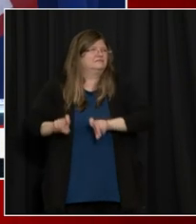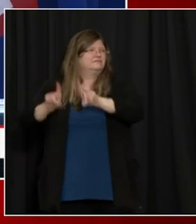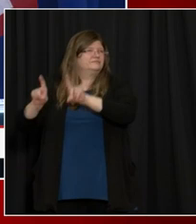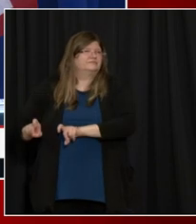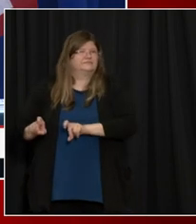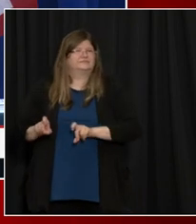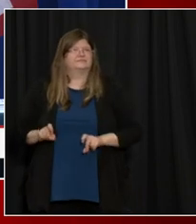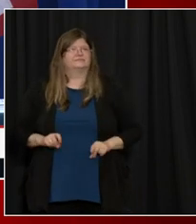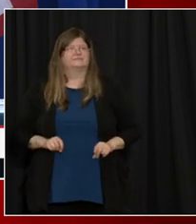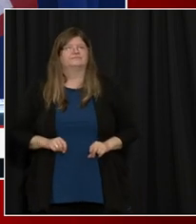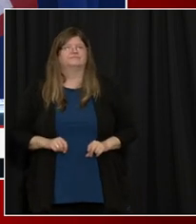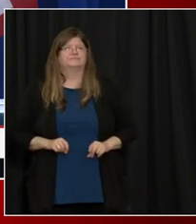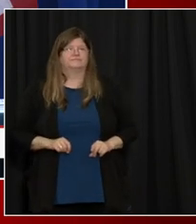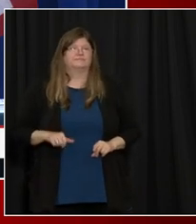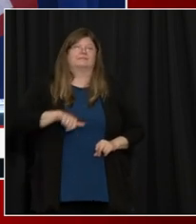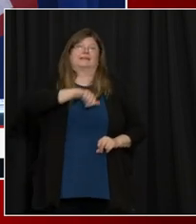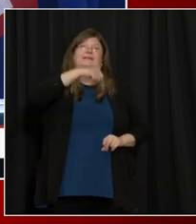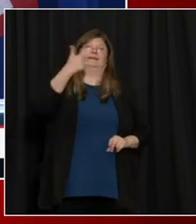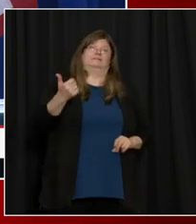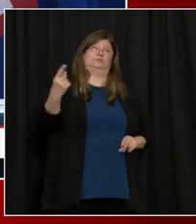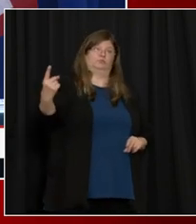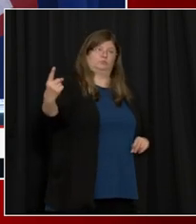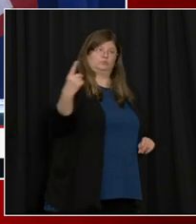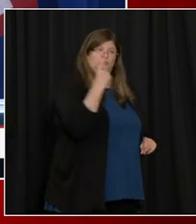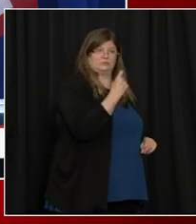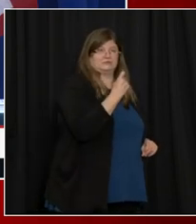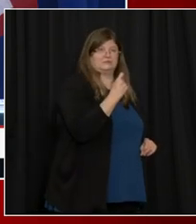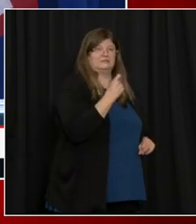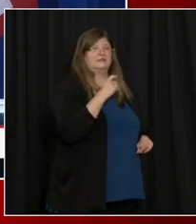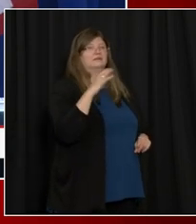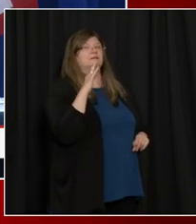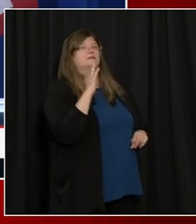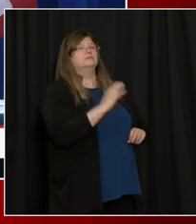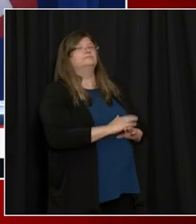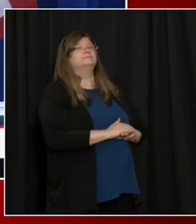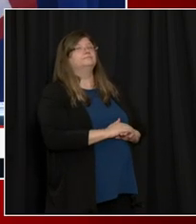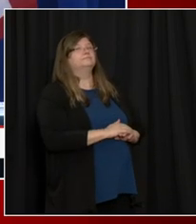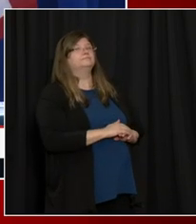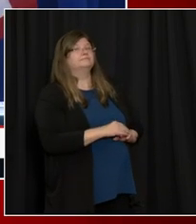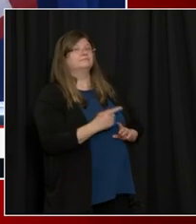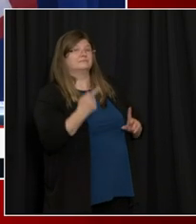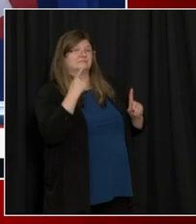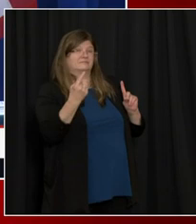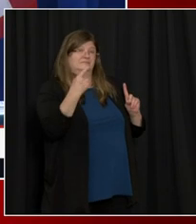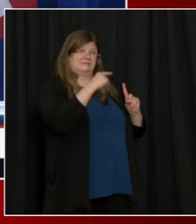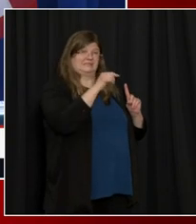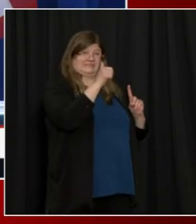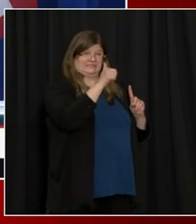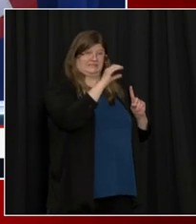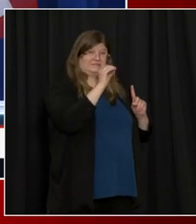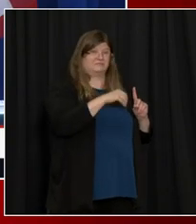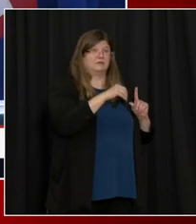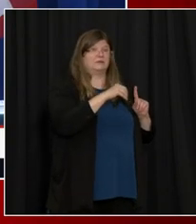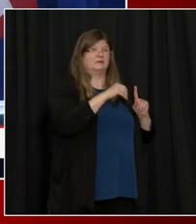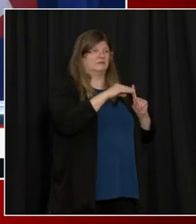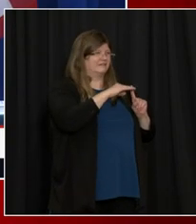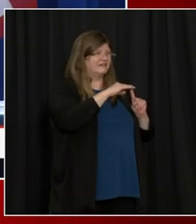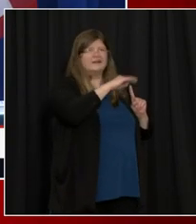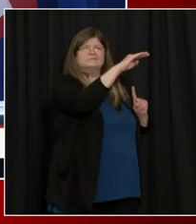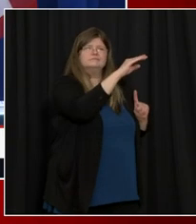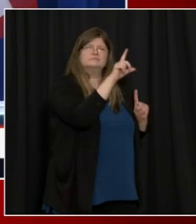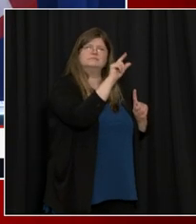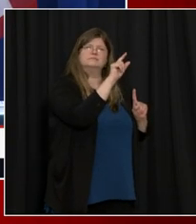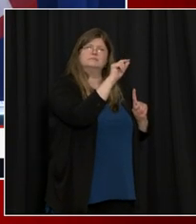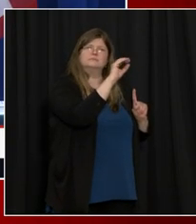We went from what to what, I'm sorry? 10% positivity rate to 20% positivity rate in phase 1. We went from what to what? So